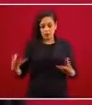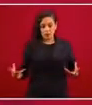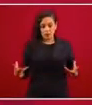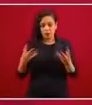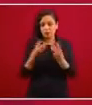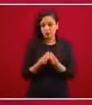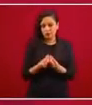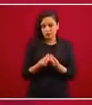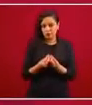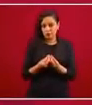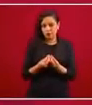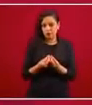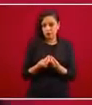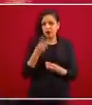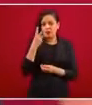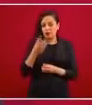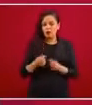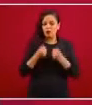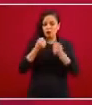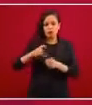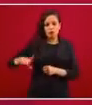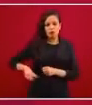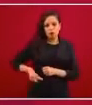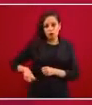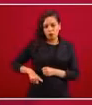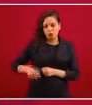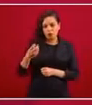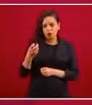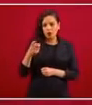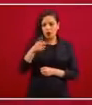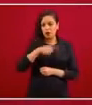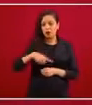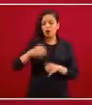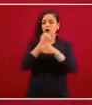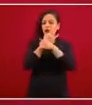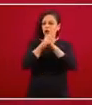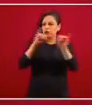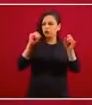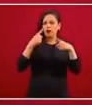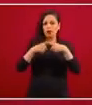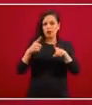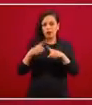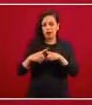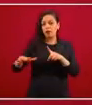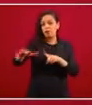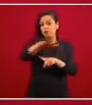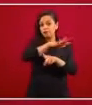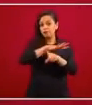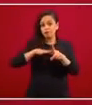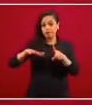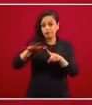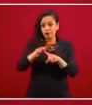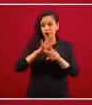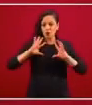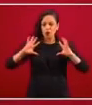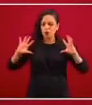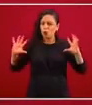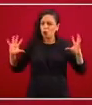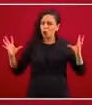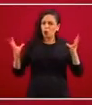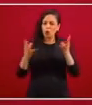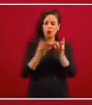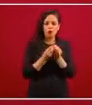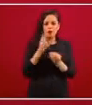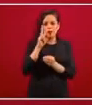cooperation, the public sector, the private sector, the social sector, the government, federal government, state government, the non-organized